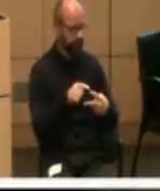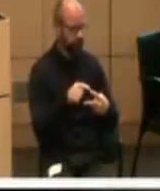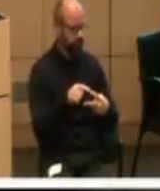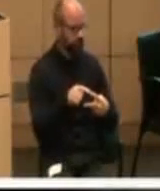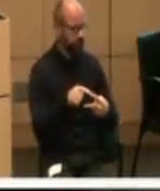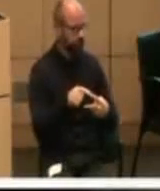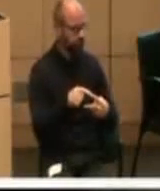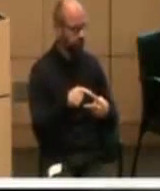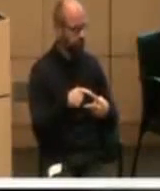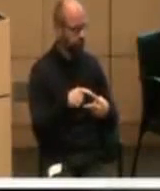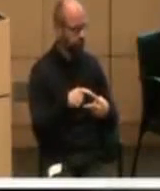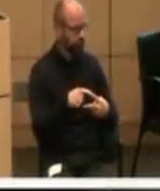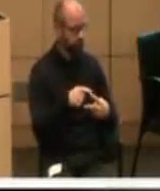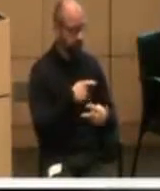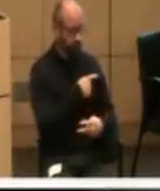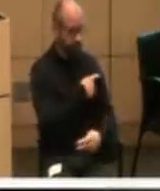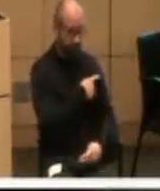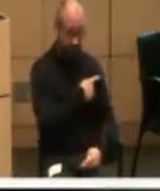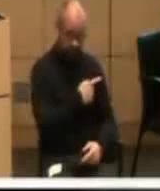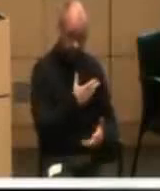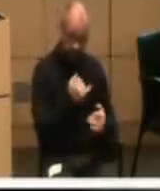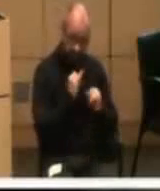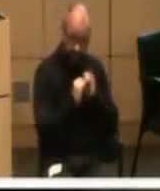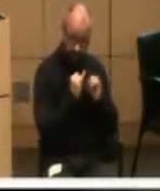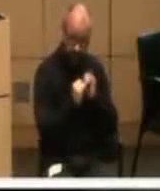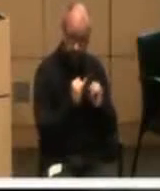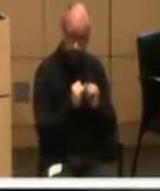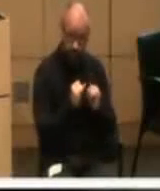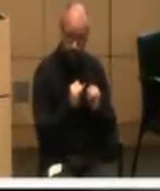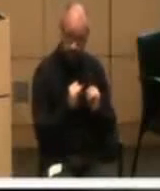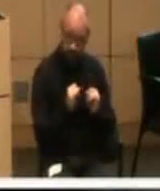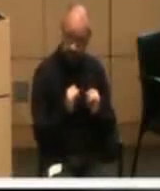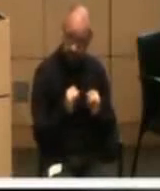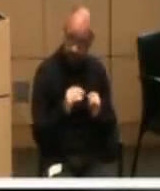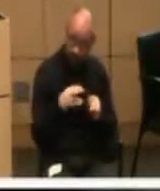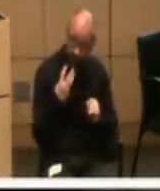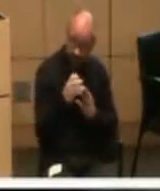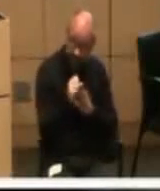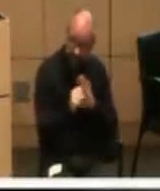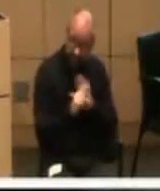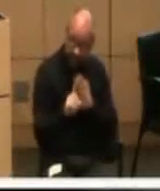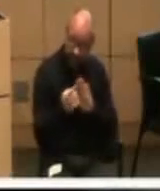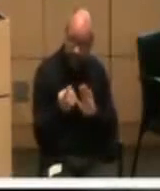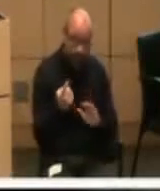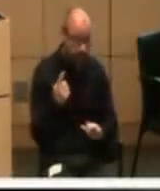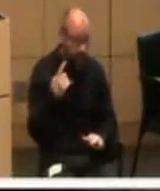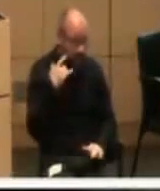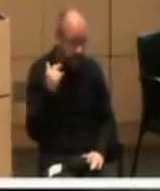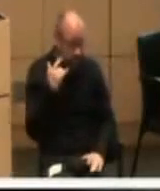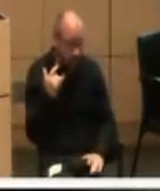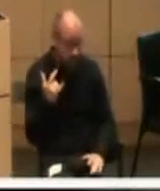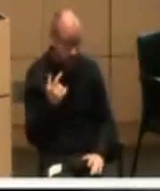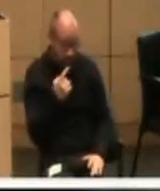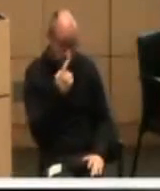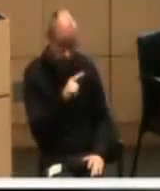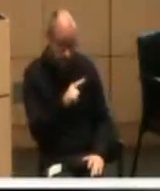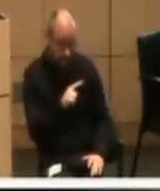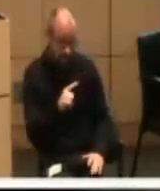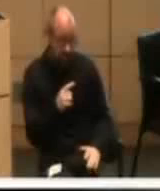thinking geographically diverse? I mean, we're from California. Would you be interested in interviewing some of our students, I don't know,